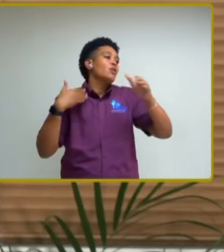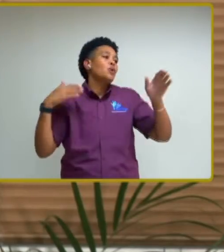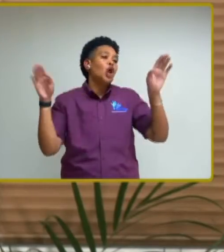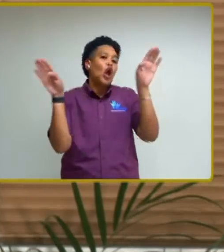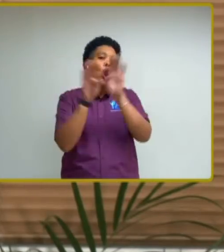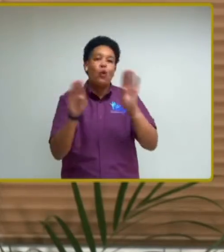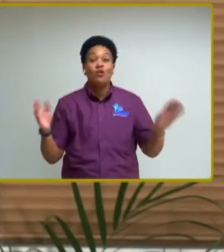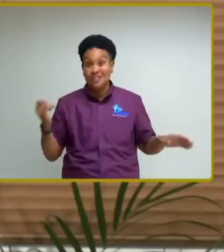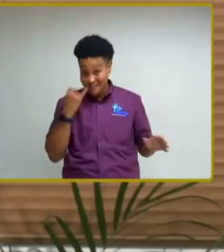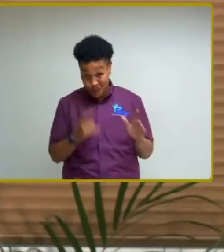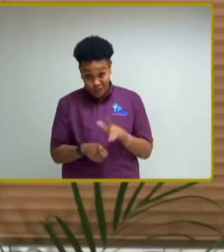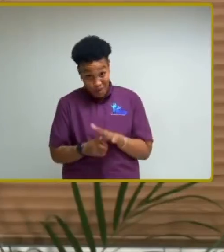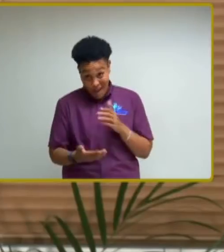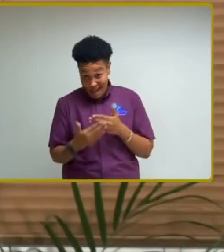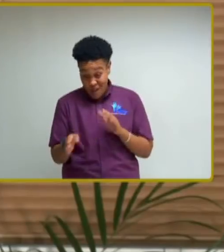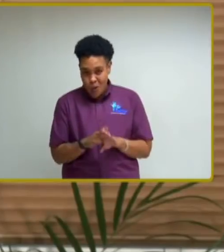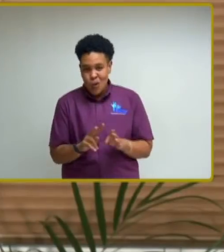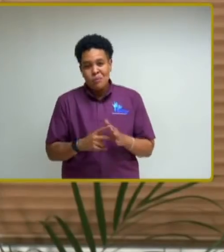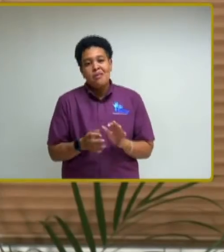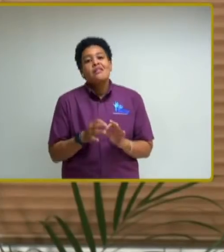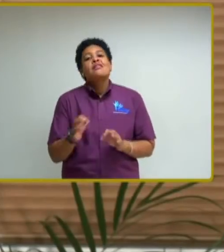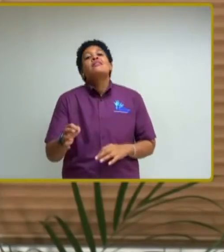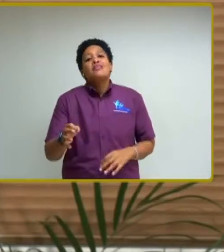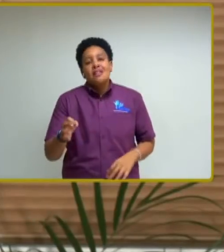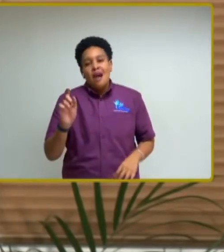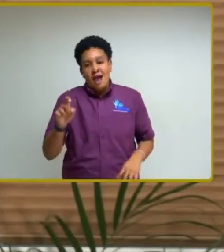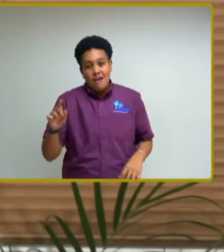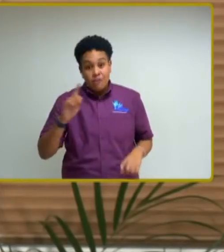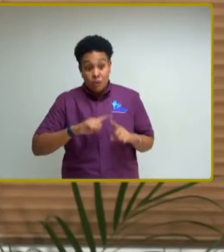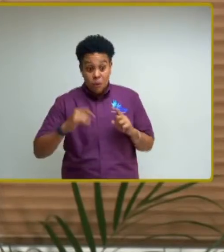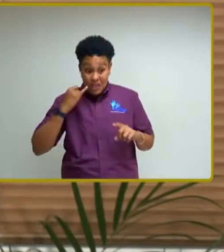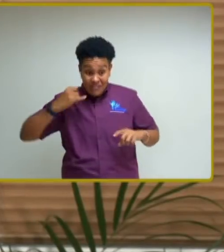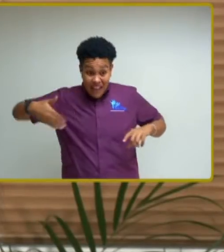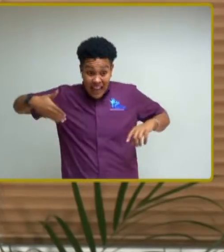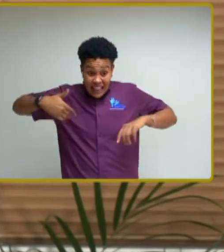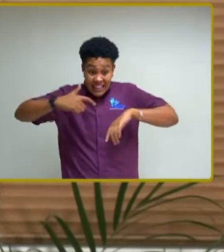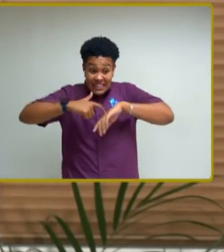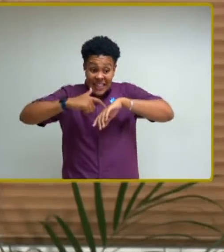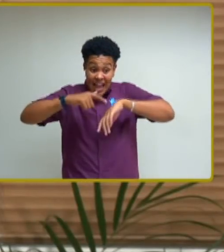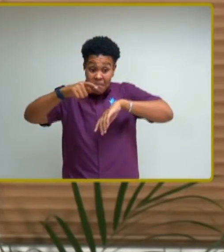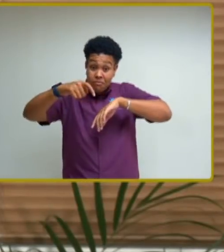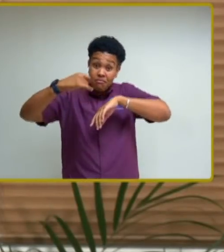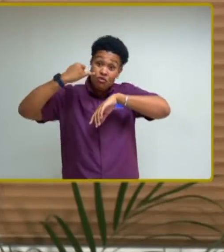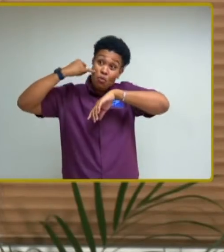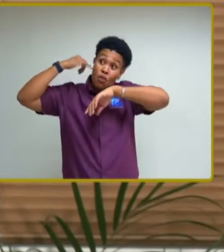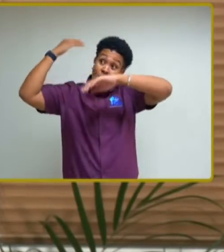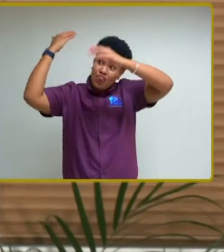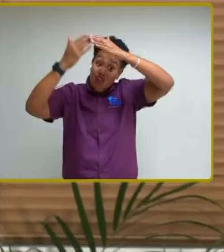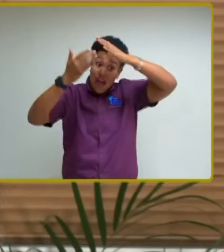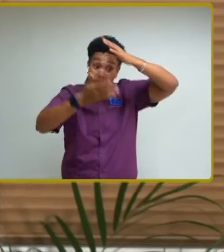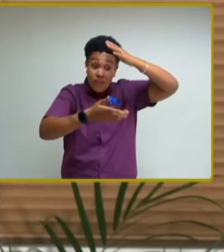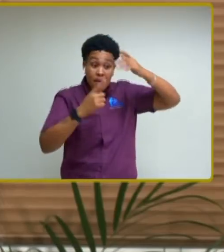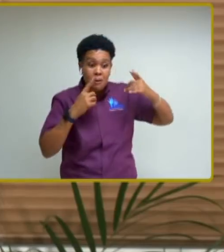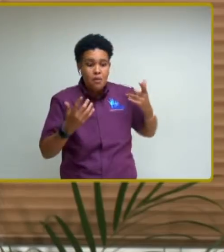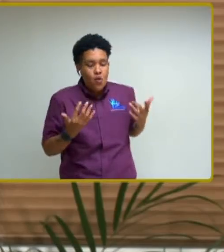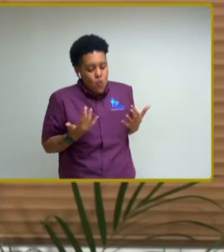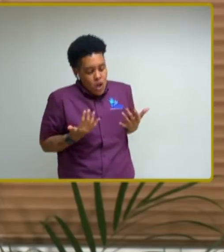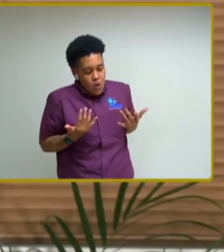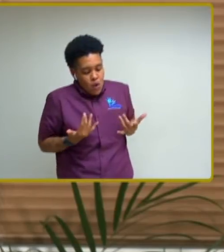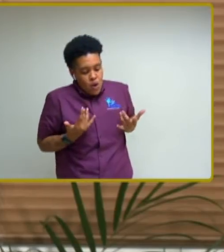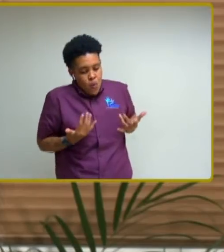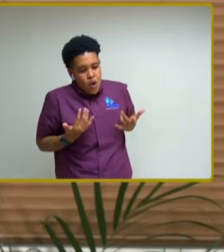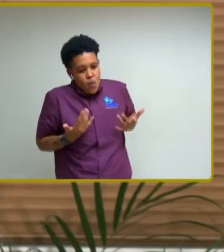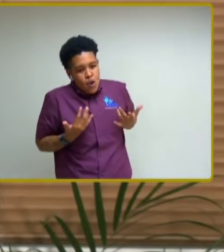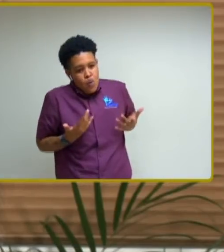off. But it may mean if you come later than the time that you have been assigned, that you may be asked to wait longer